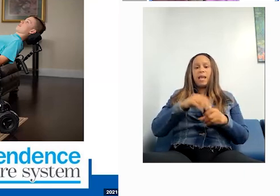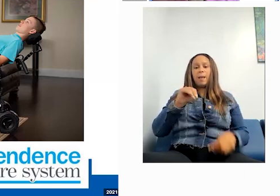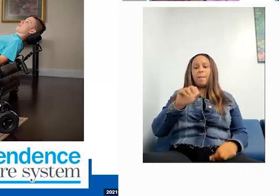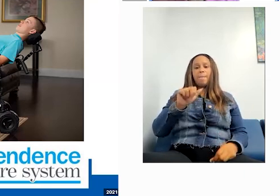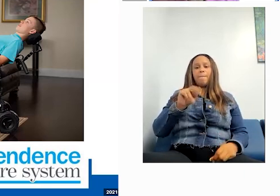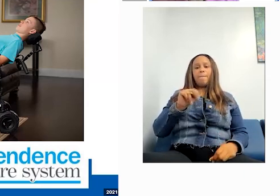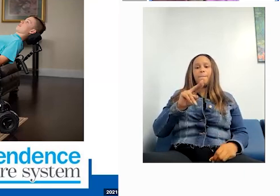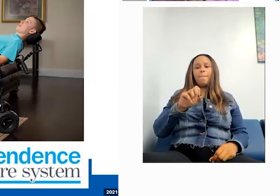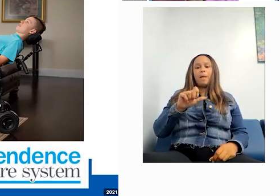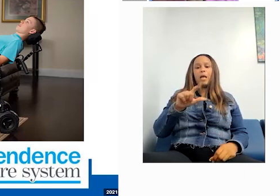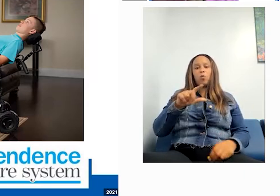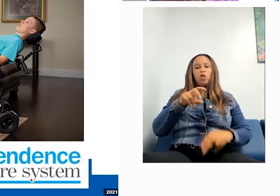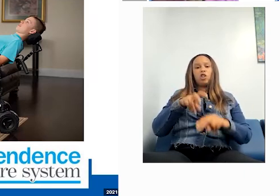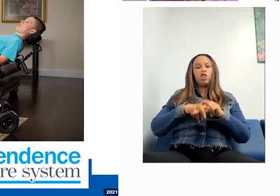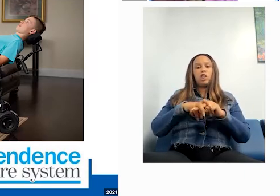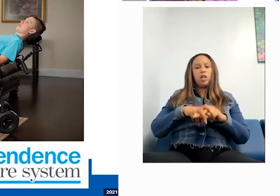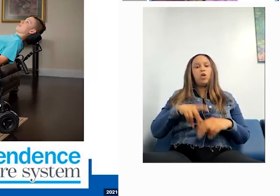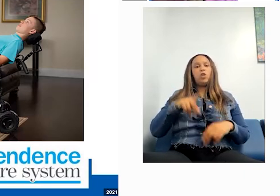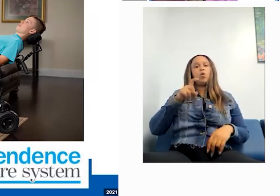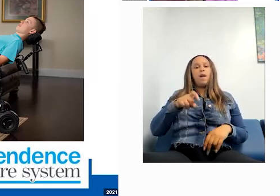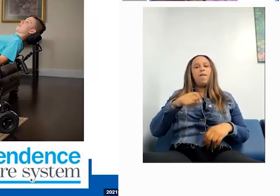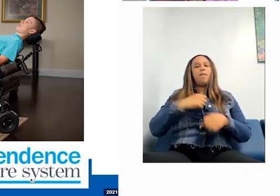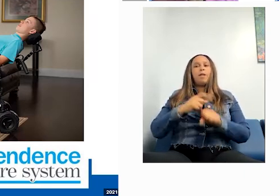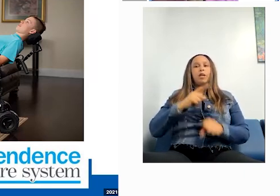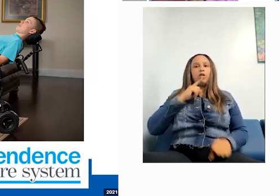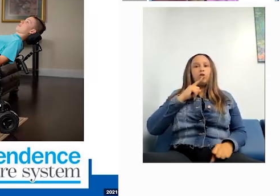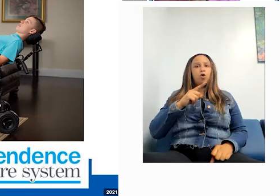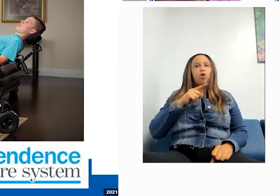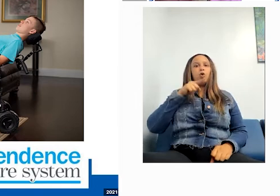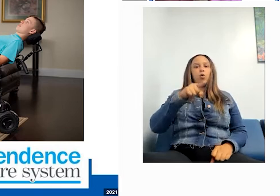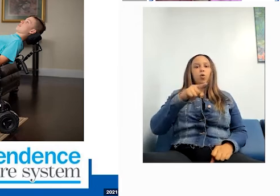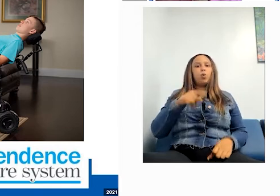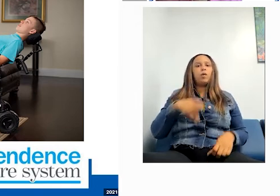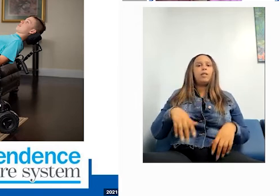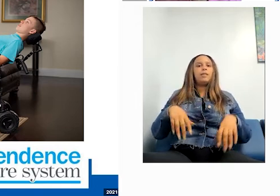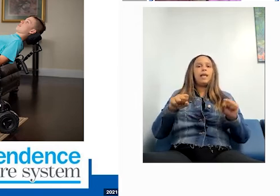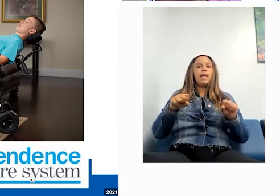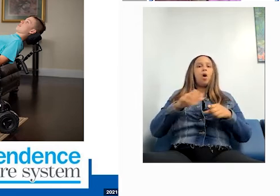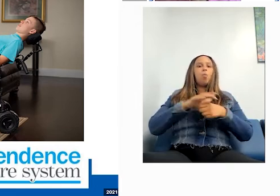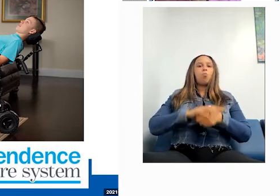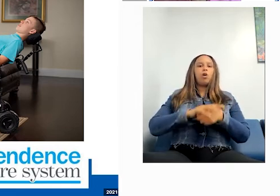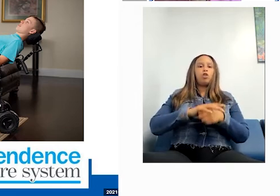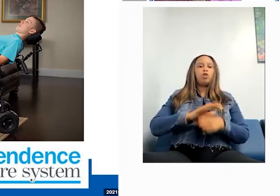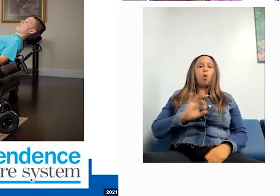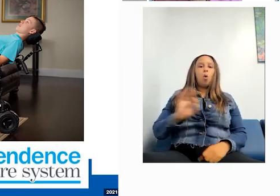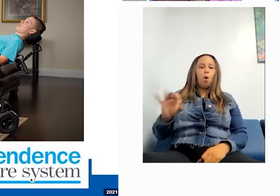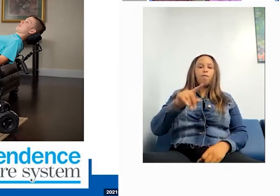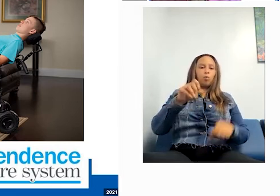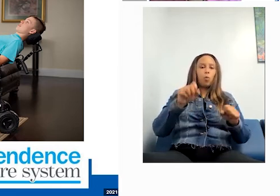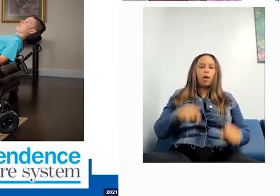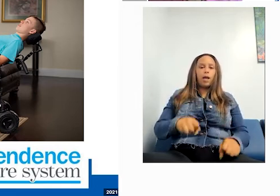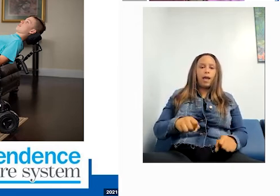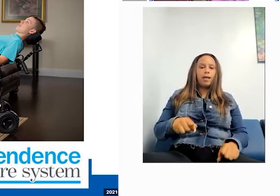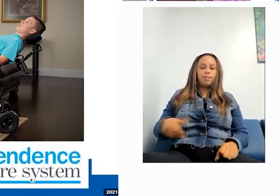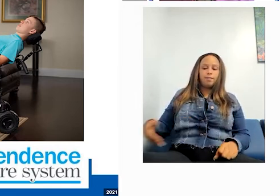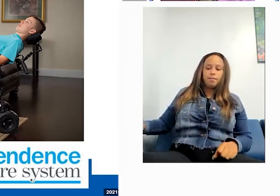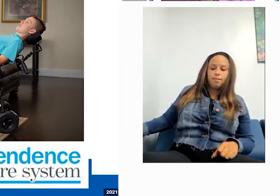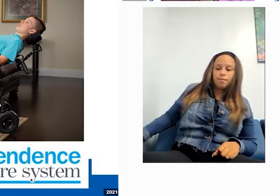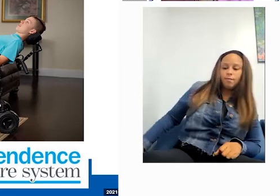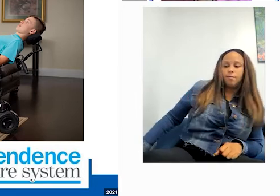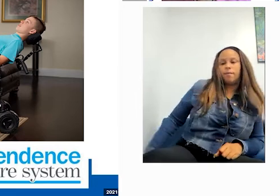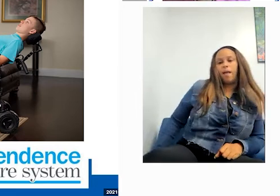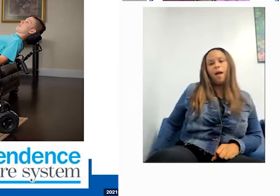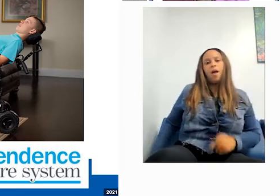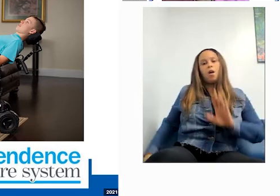that you are unweighting. You're taking the pressure off. You can slide your hand underneath your